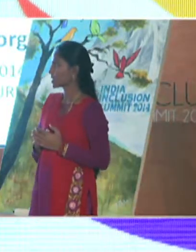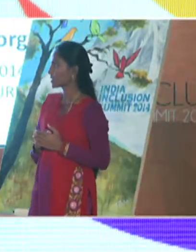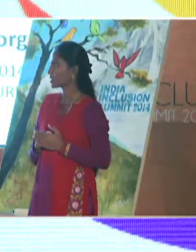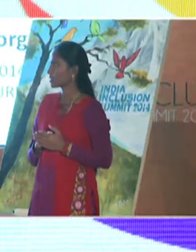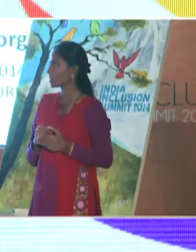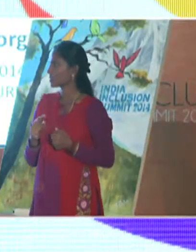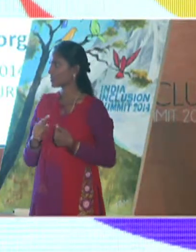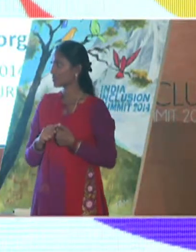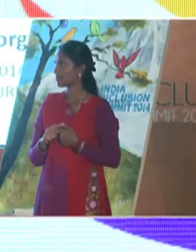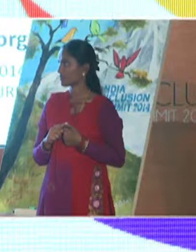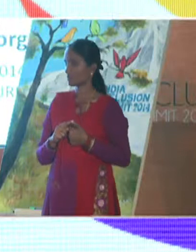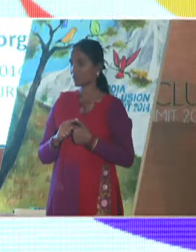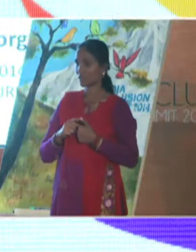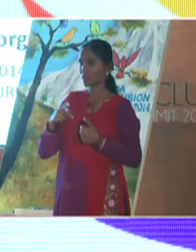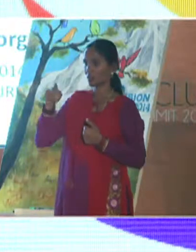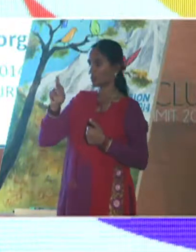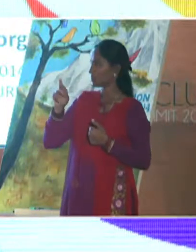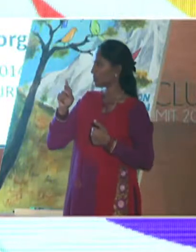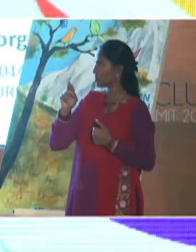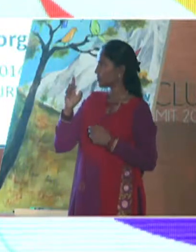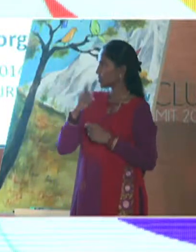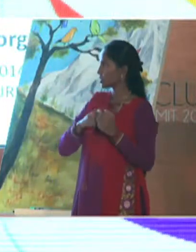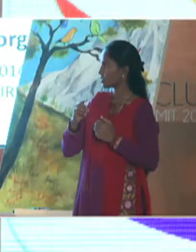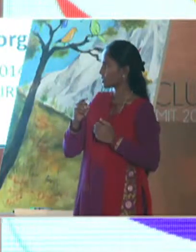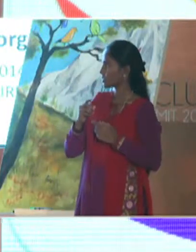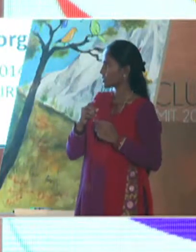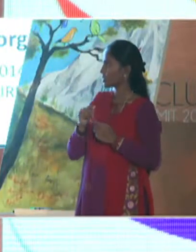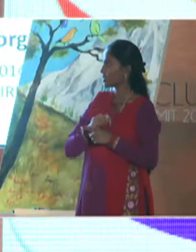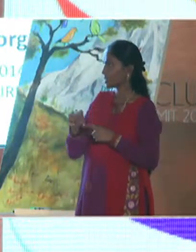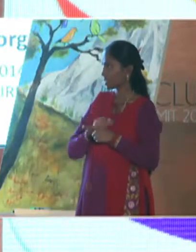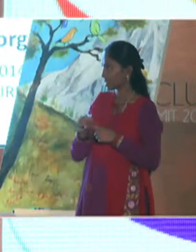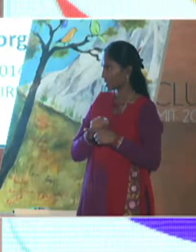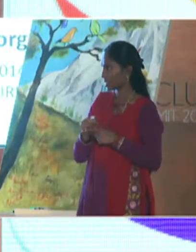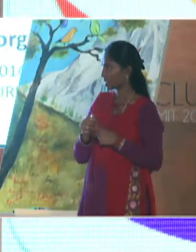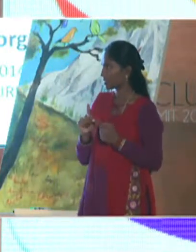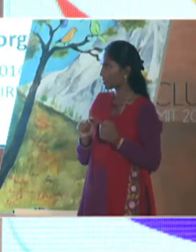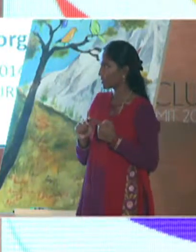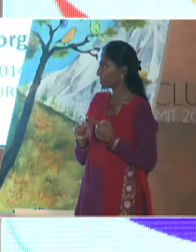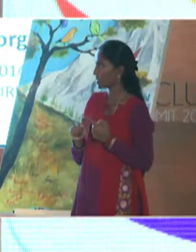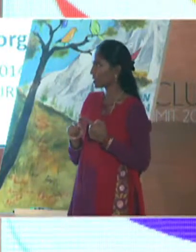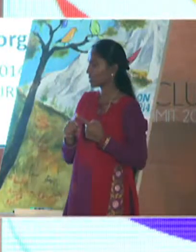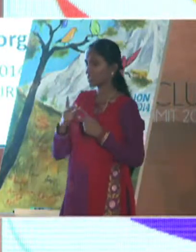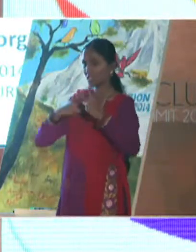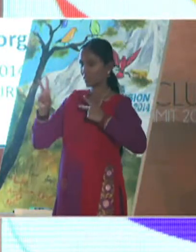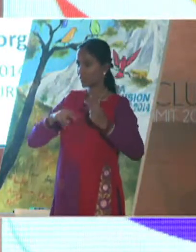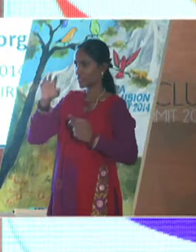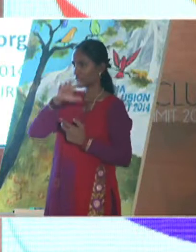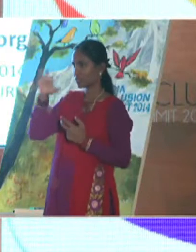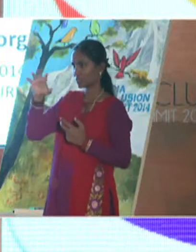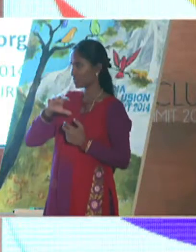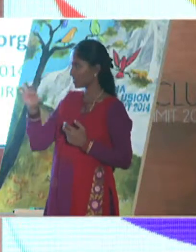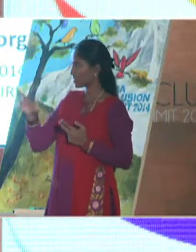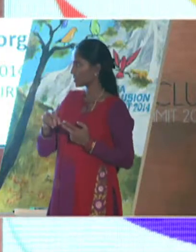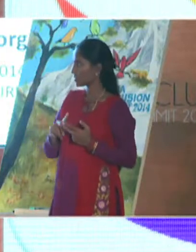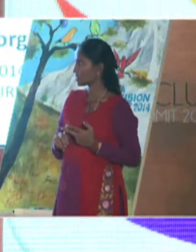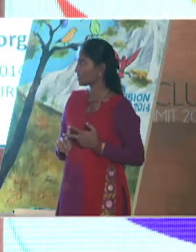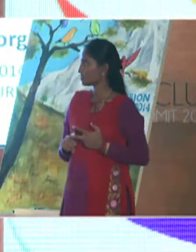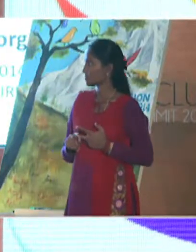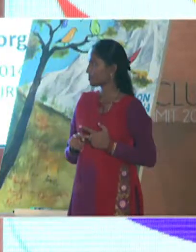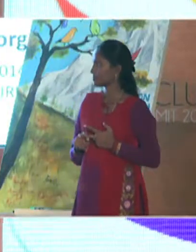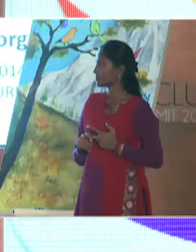a preparatory school for blind people. We set up a vocational training farm with several vocations, baking bread, making